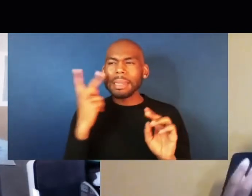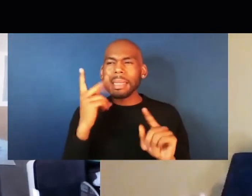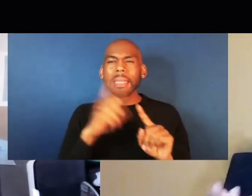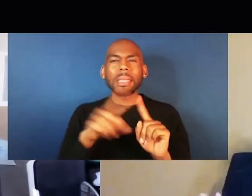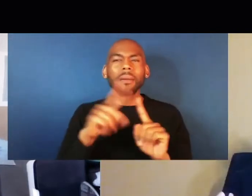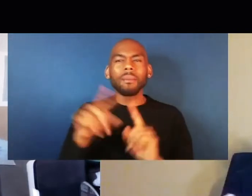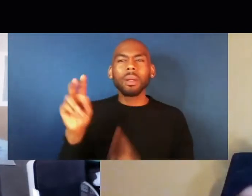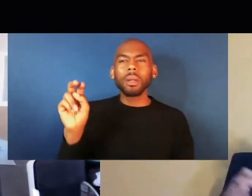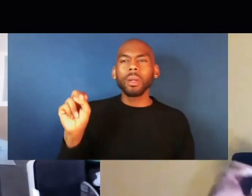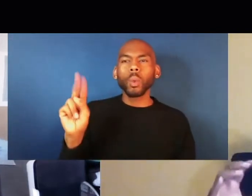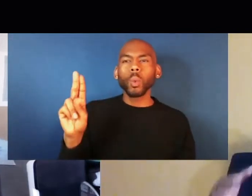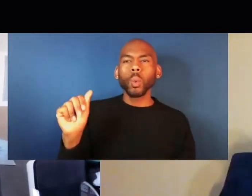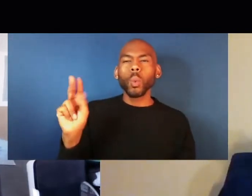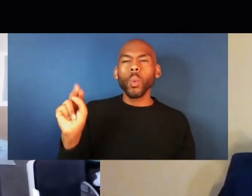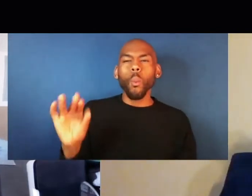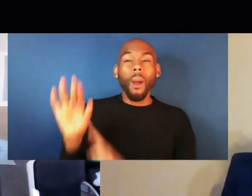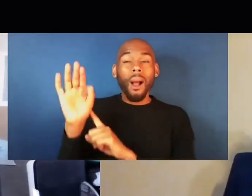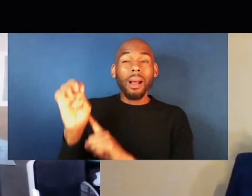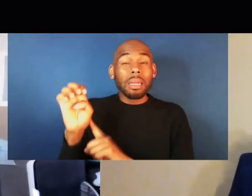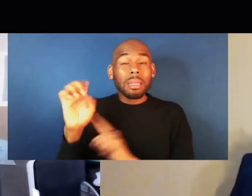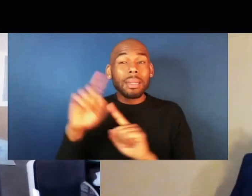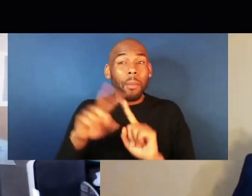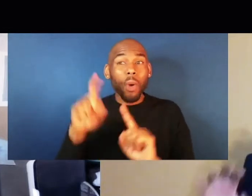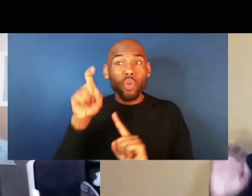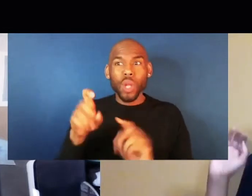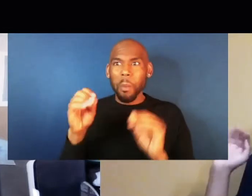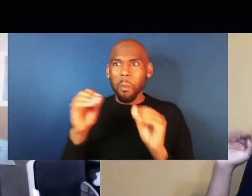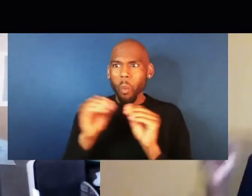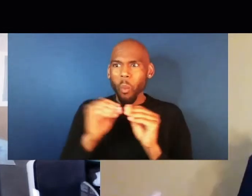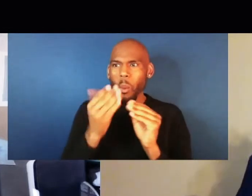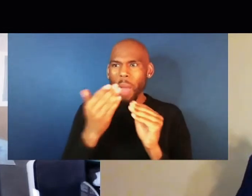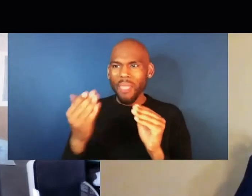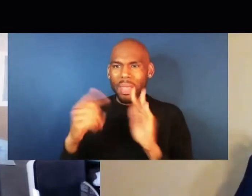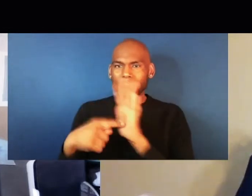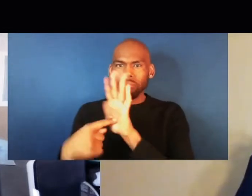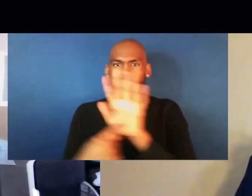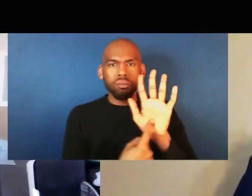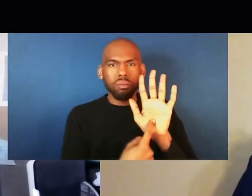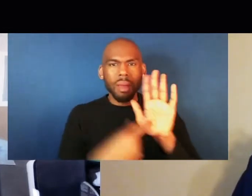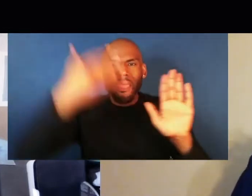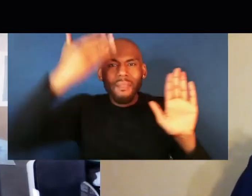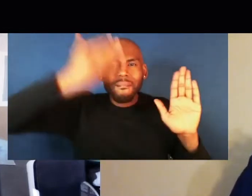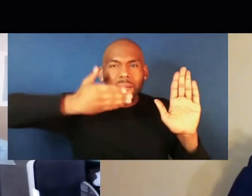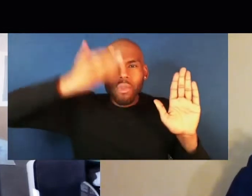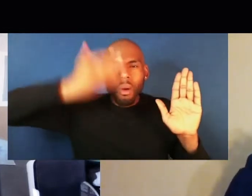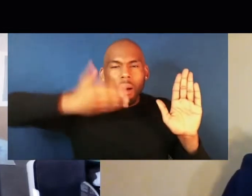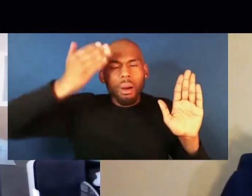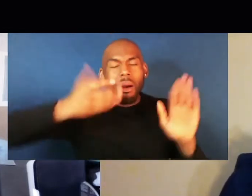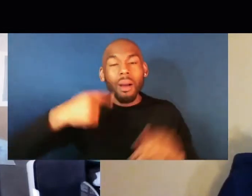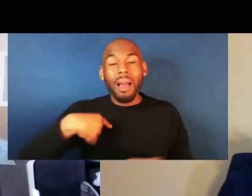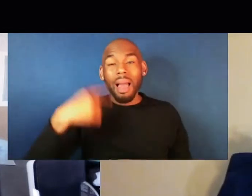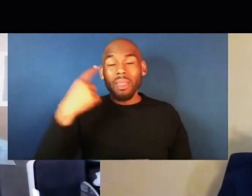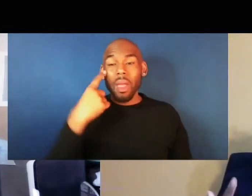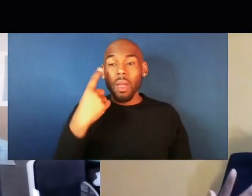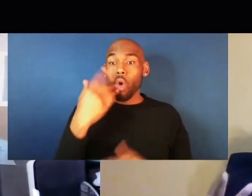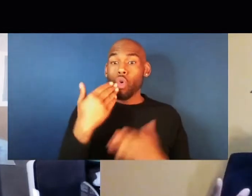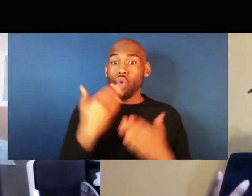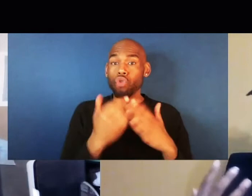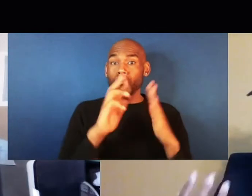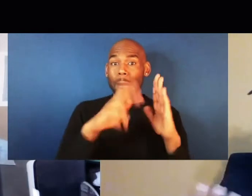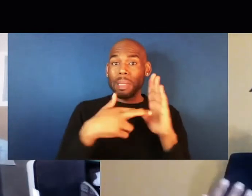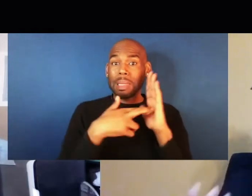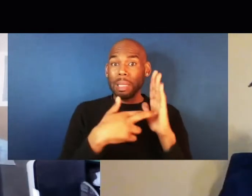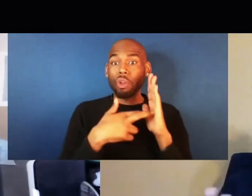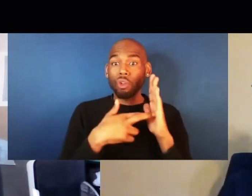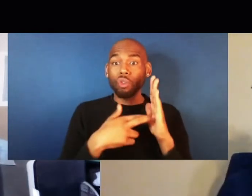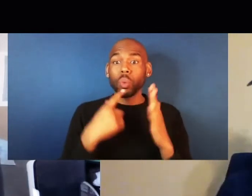the nuances, but we need more stuff that's pushed out in the forefront. And I think